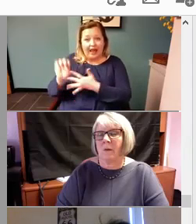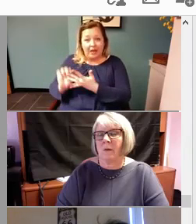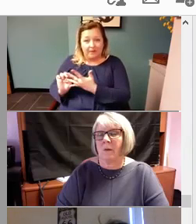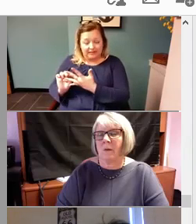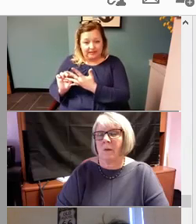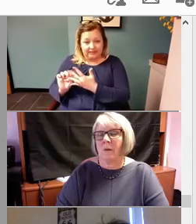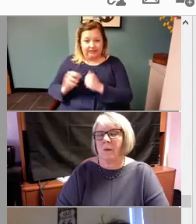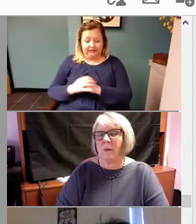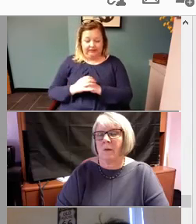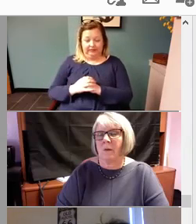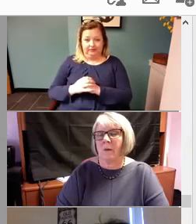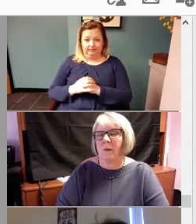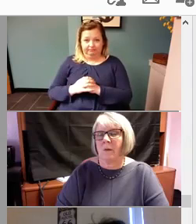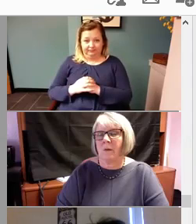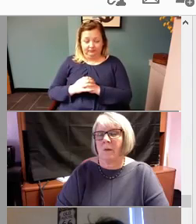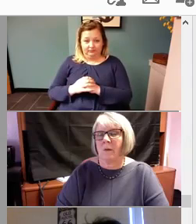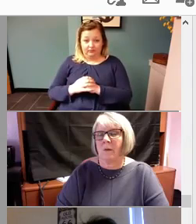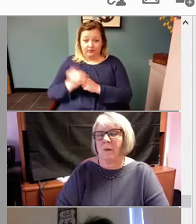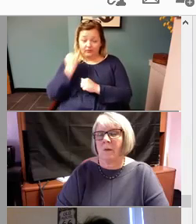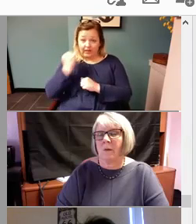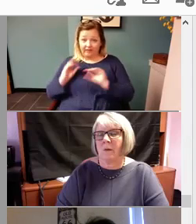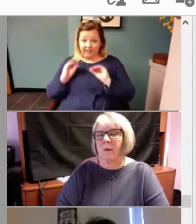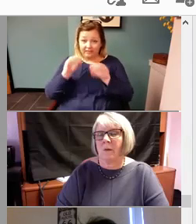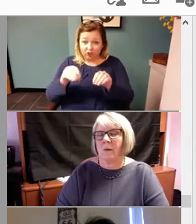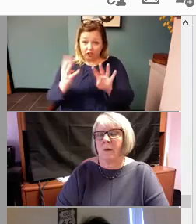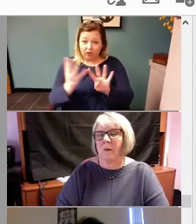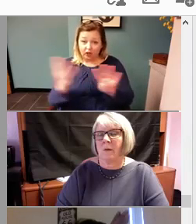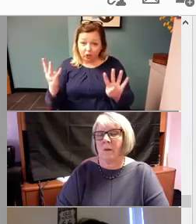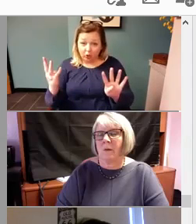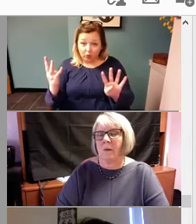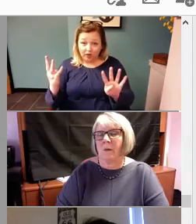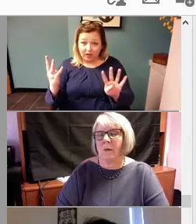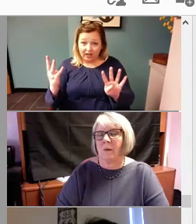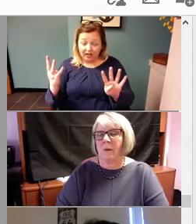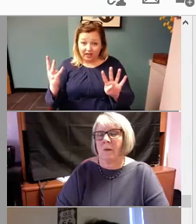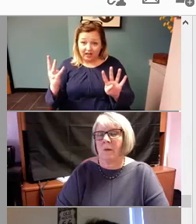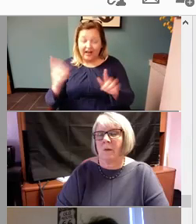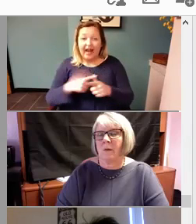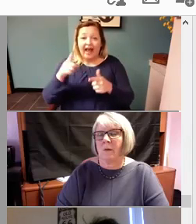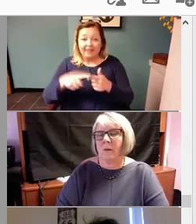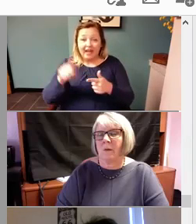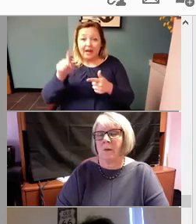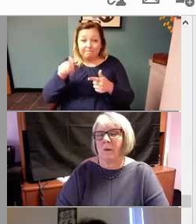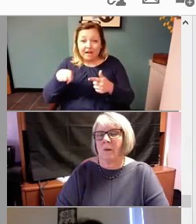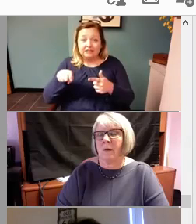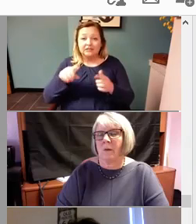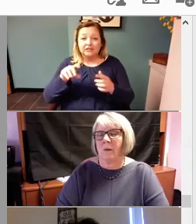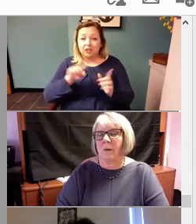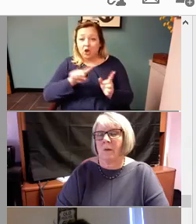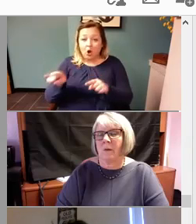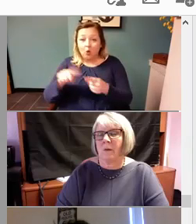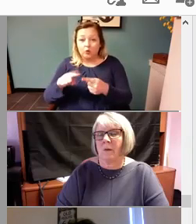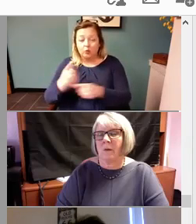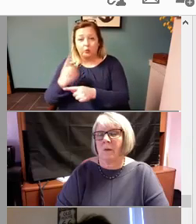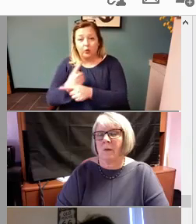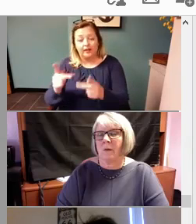queue, once we insert it, it needs to go into the correct location in terms of its distance. Then we